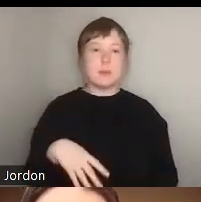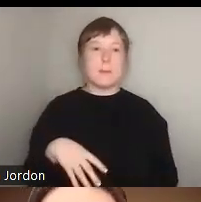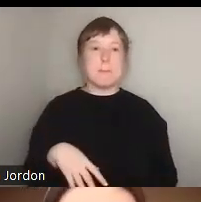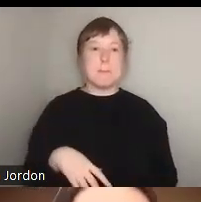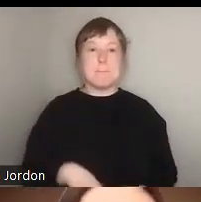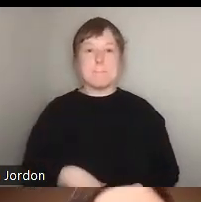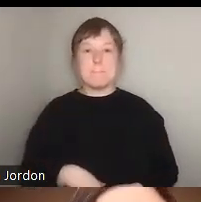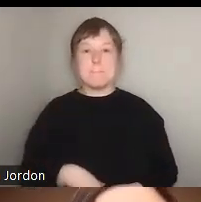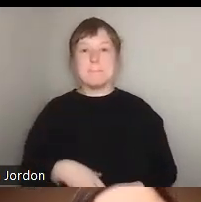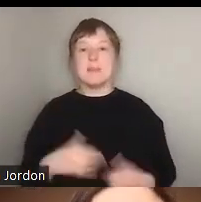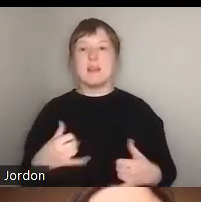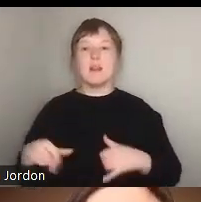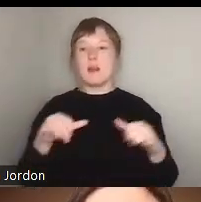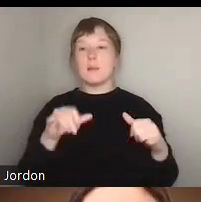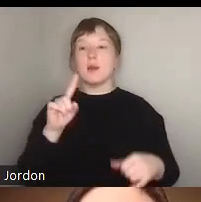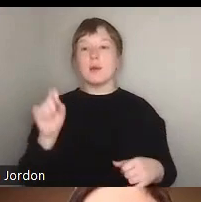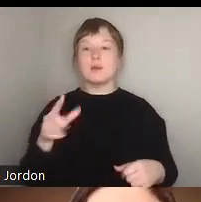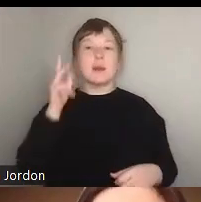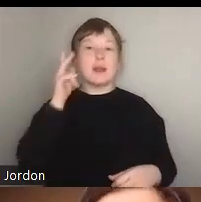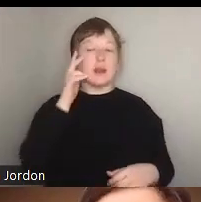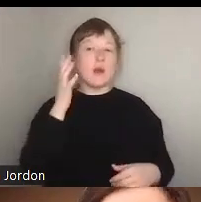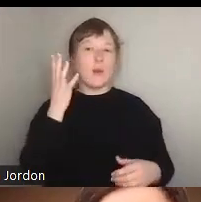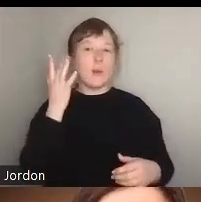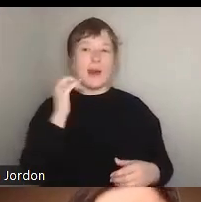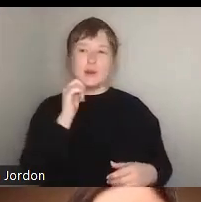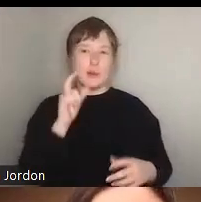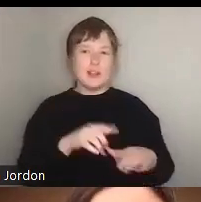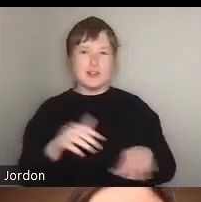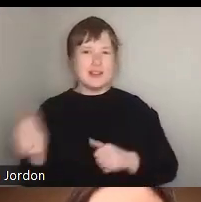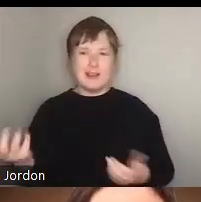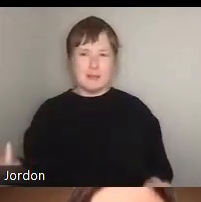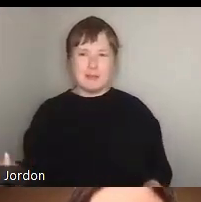There's that common question that we hear is, why don't they just leave?